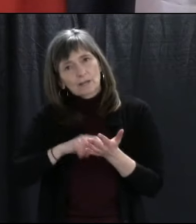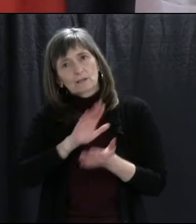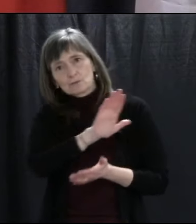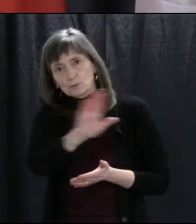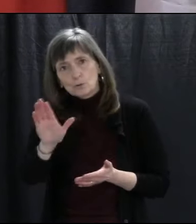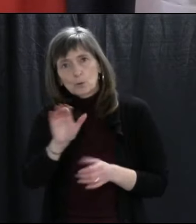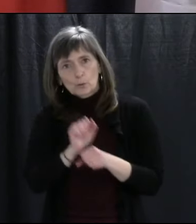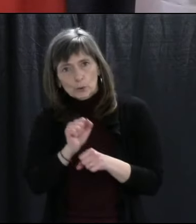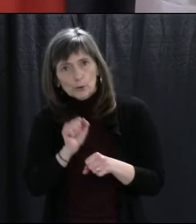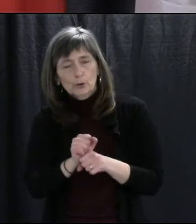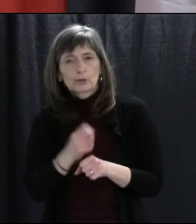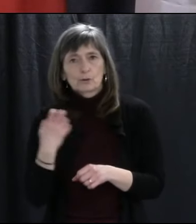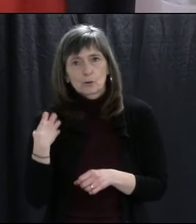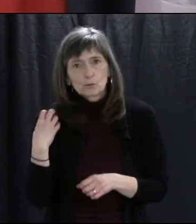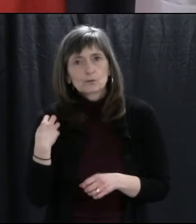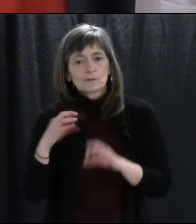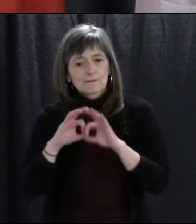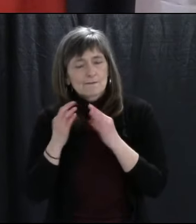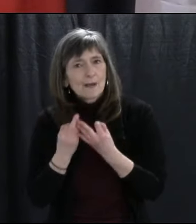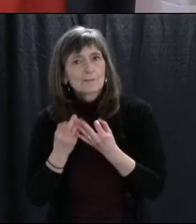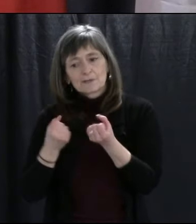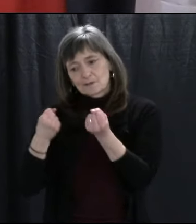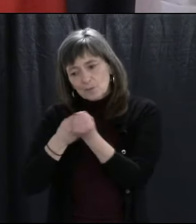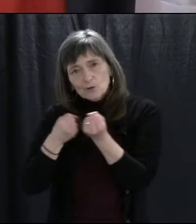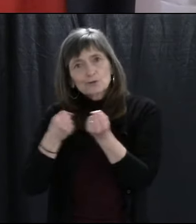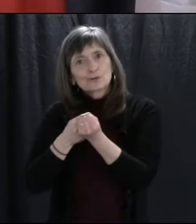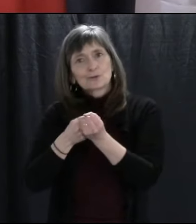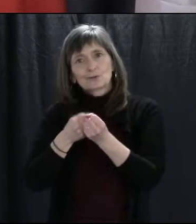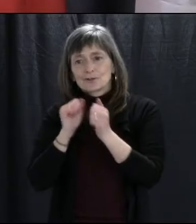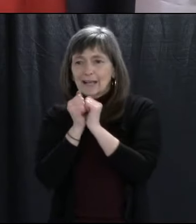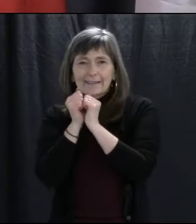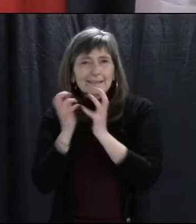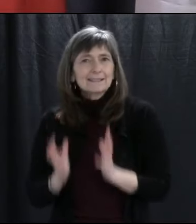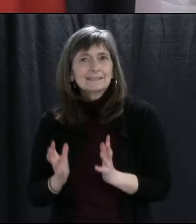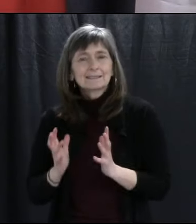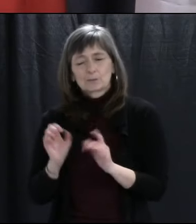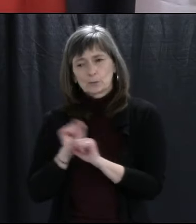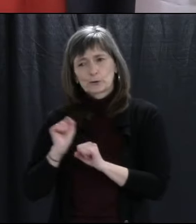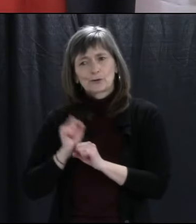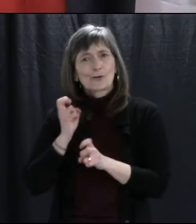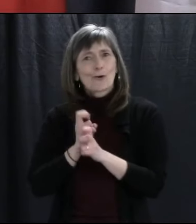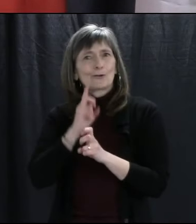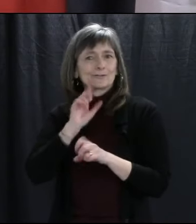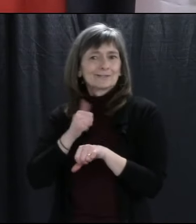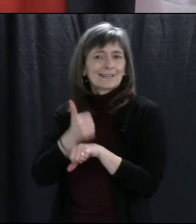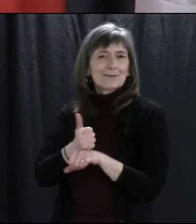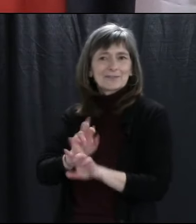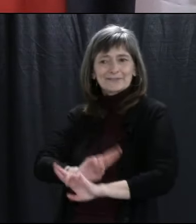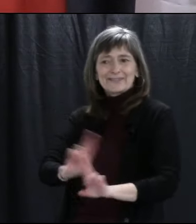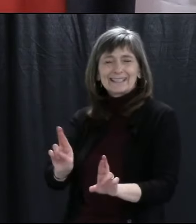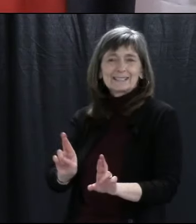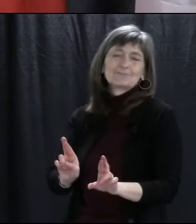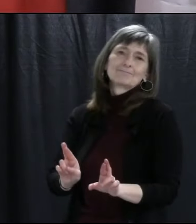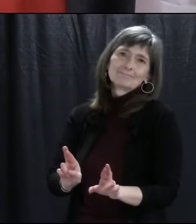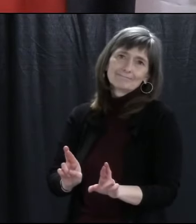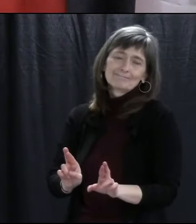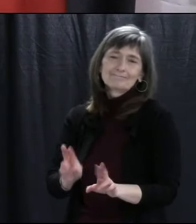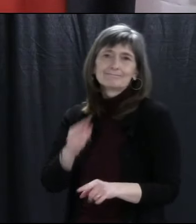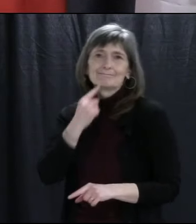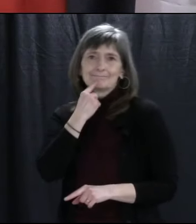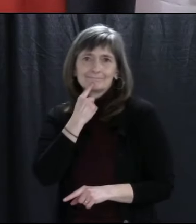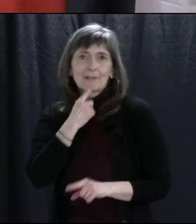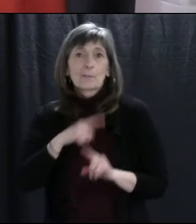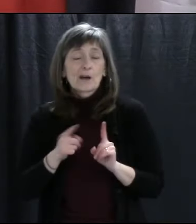the families, as I've mentioned, the sponsors that have done some tremendous work on this. This, again, these games